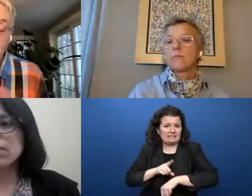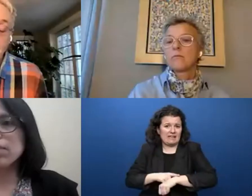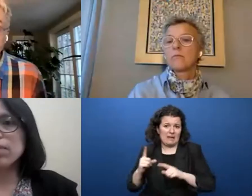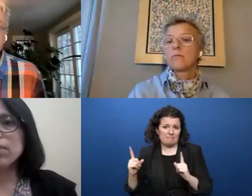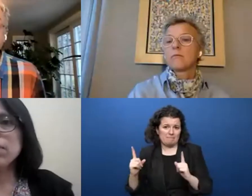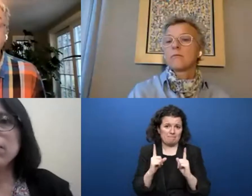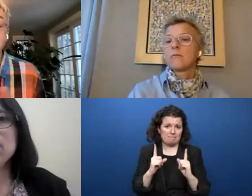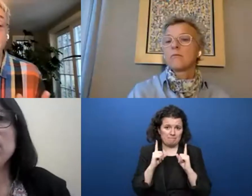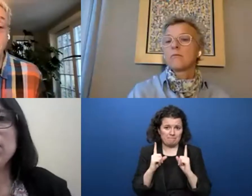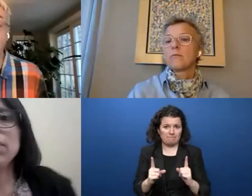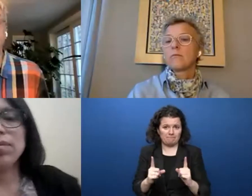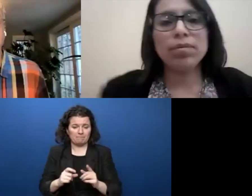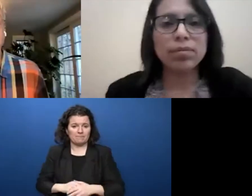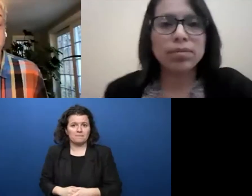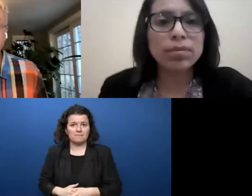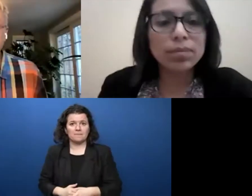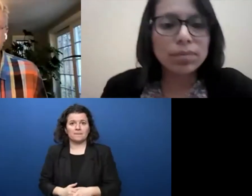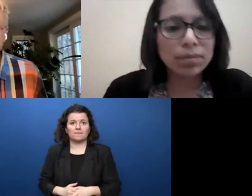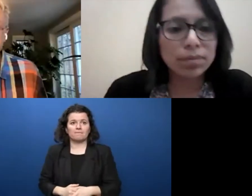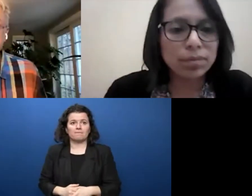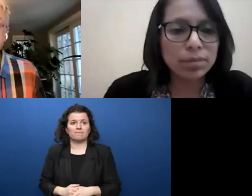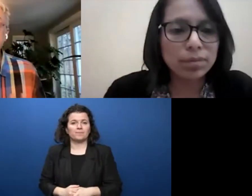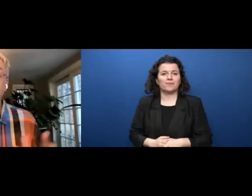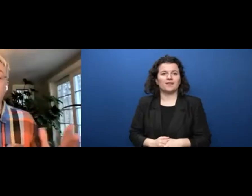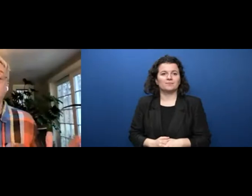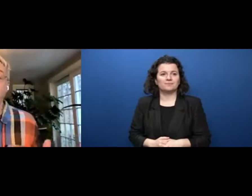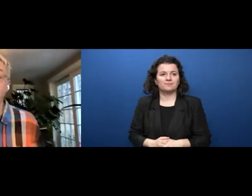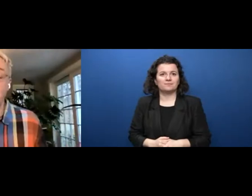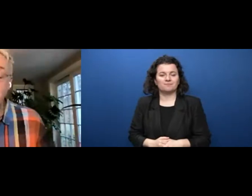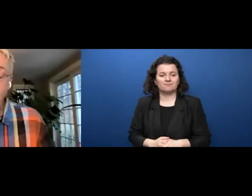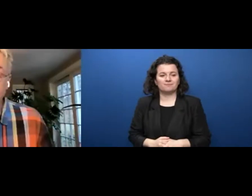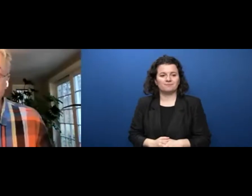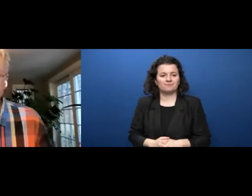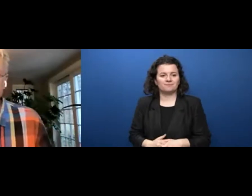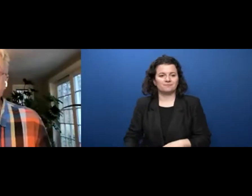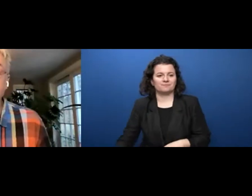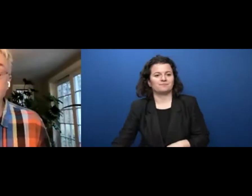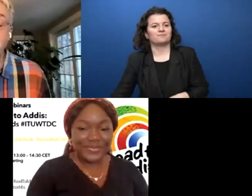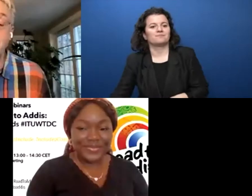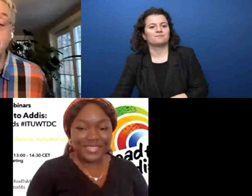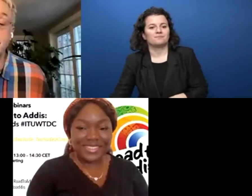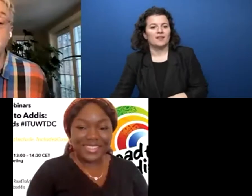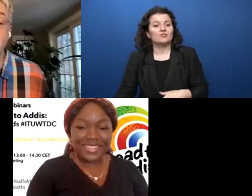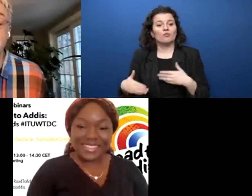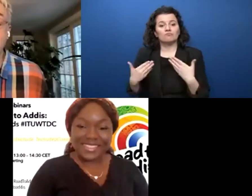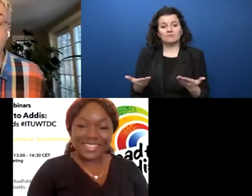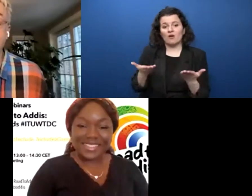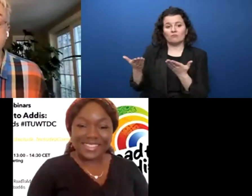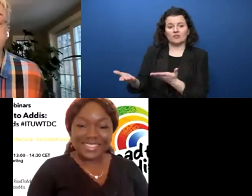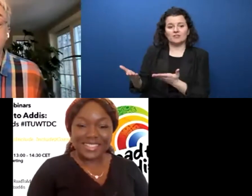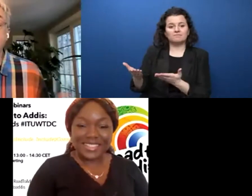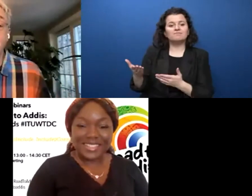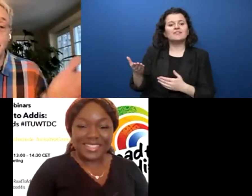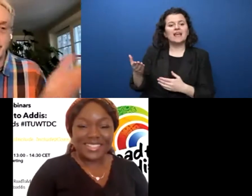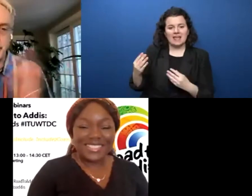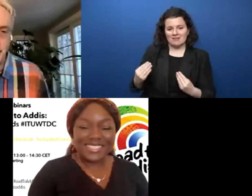And now I'd like to bring Danola on to let us know what we're hearing from the youth community that is joining us live.